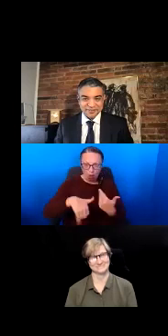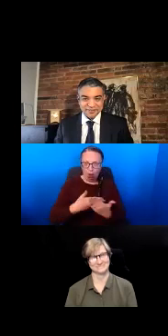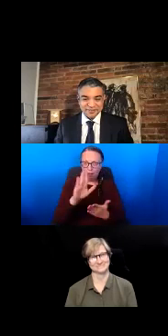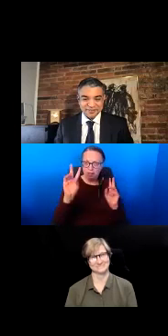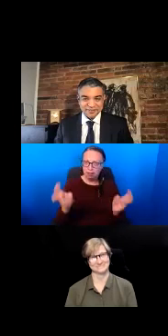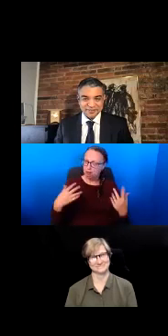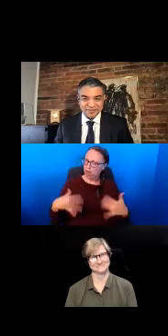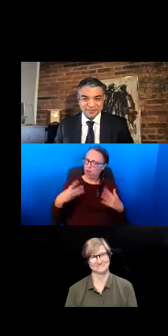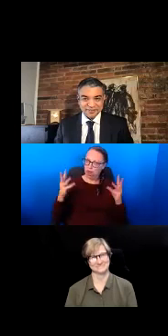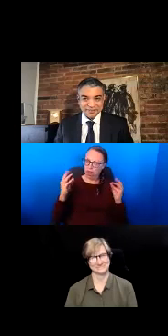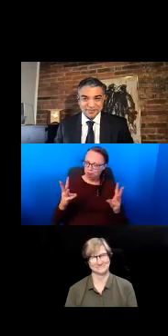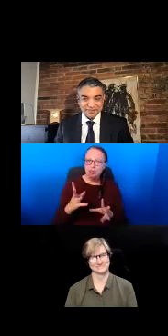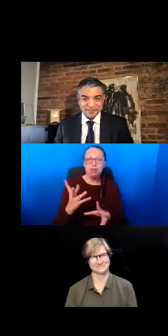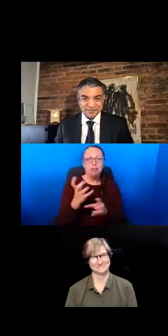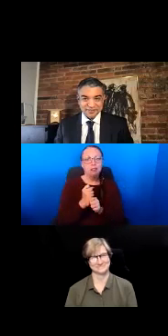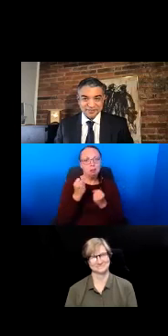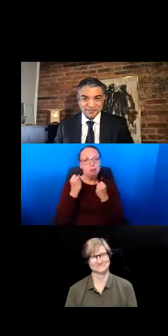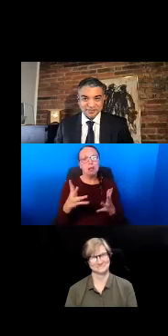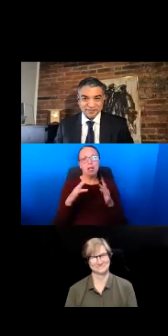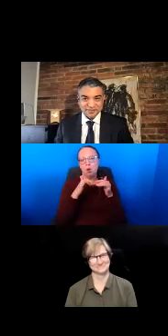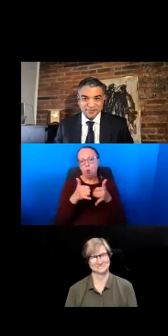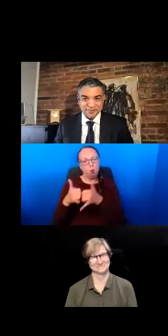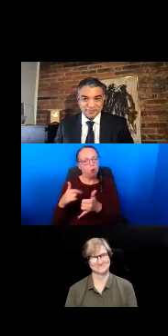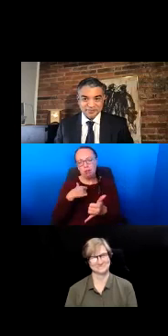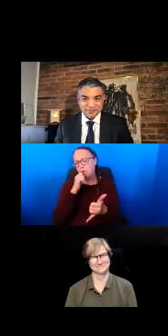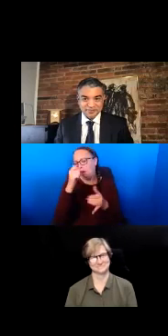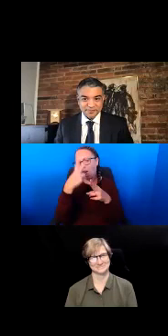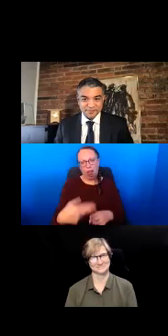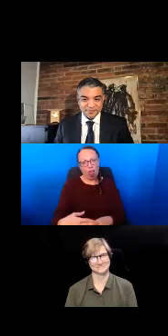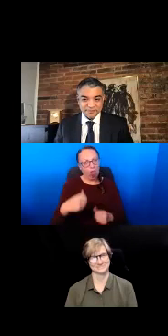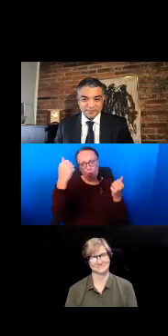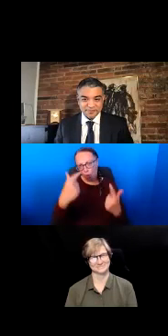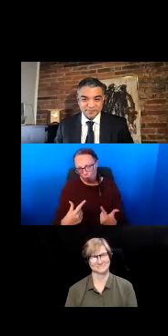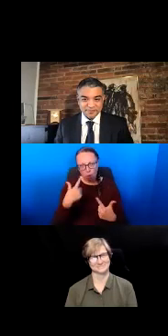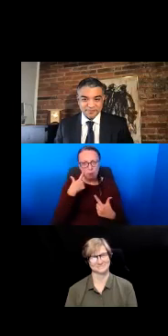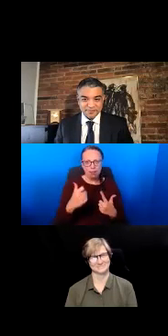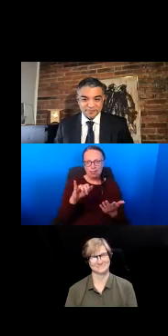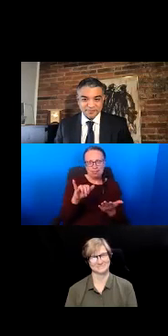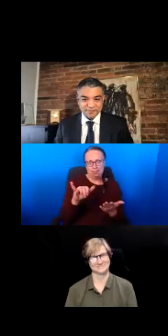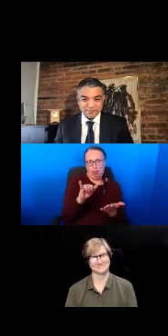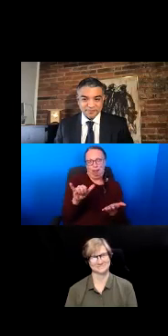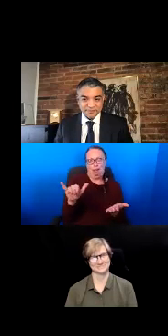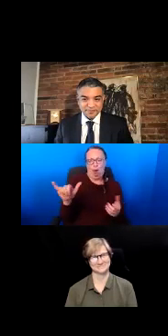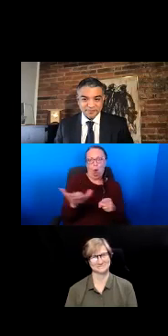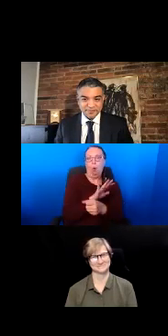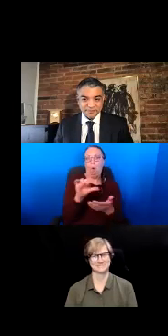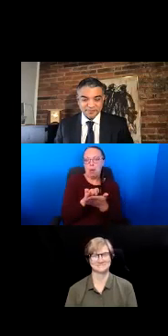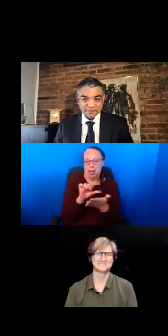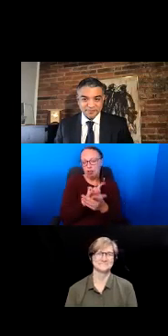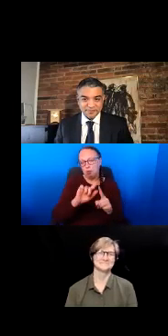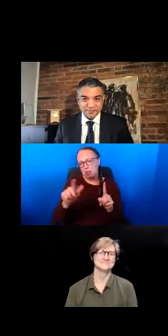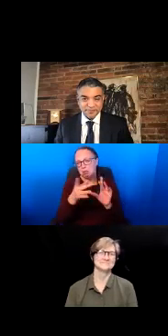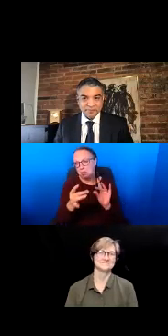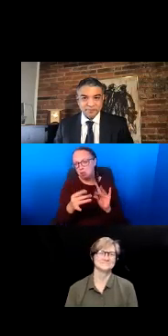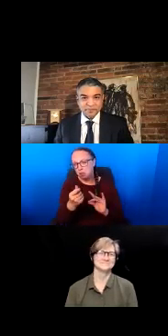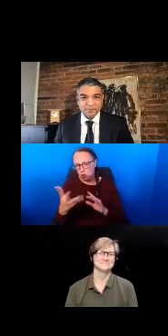also received numerous prestigious awards, and I won't go through all of them because it was like a page long, but just some of the highlights is the